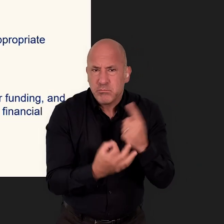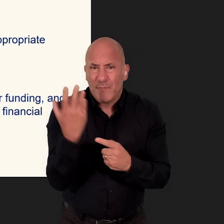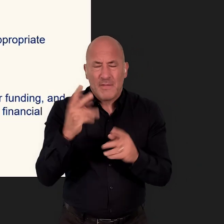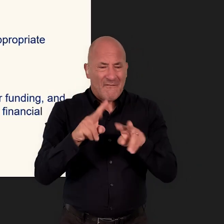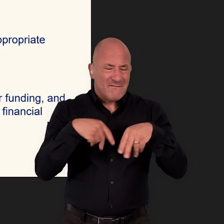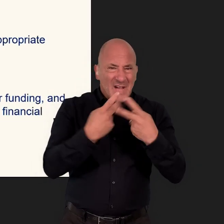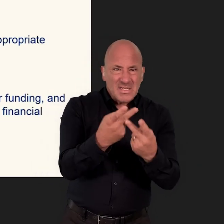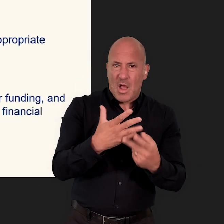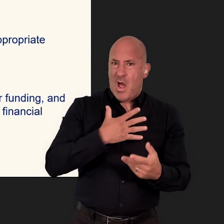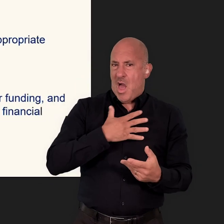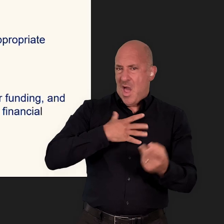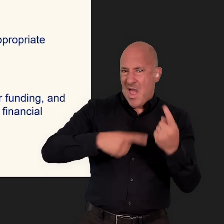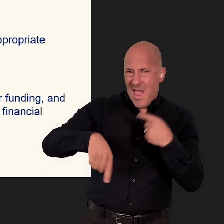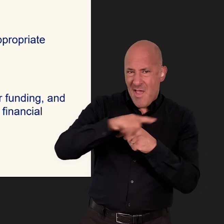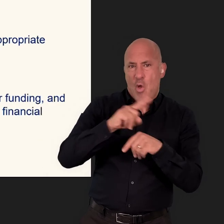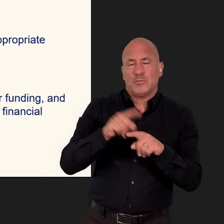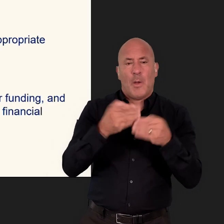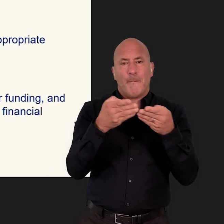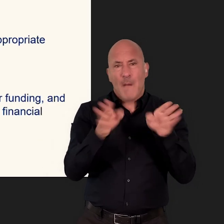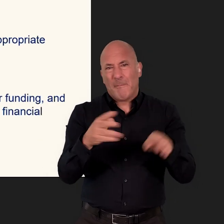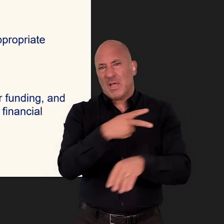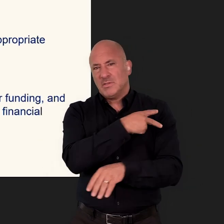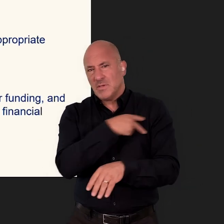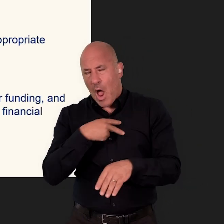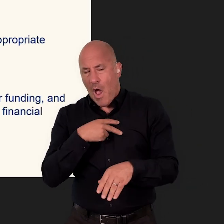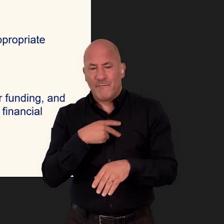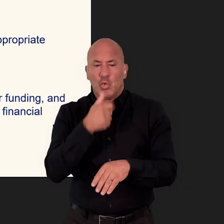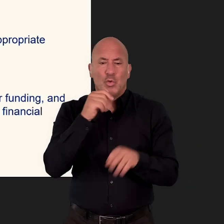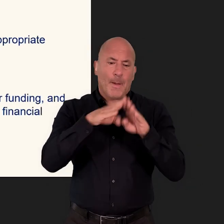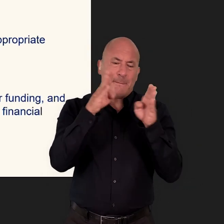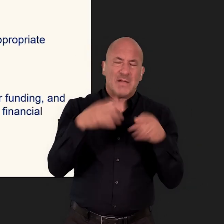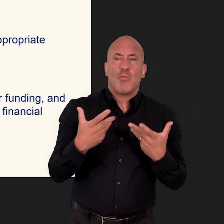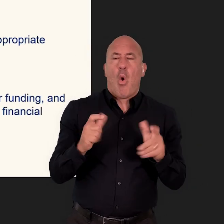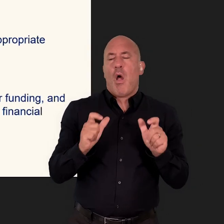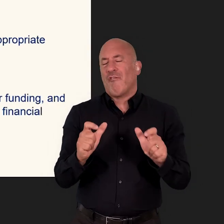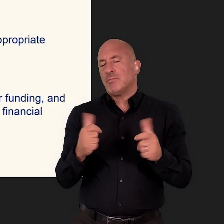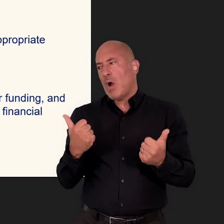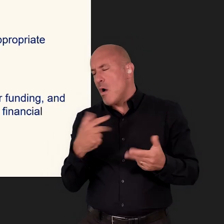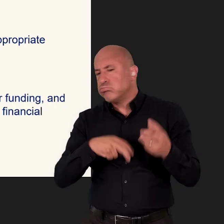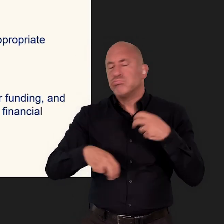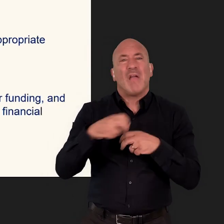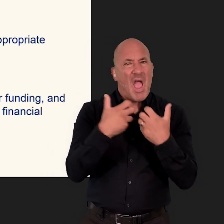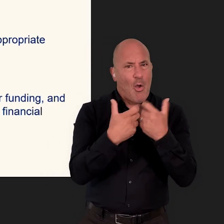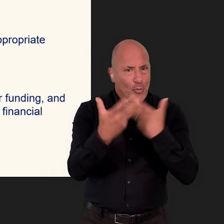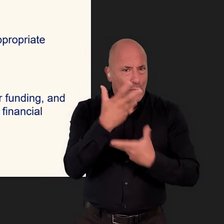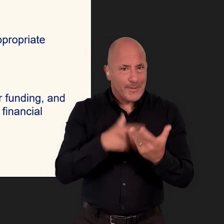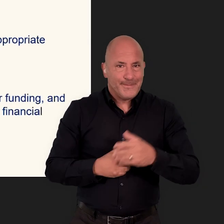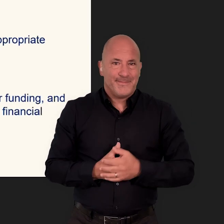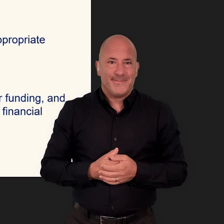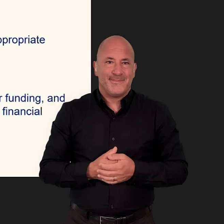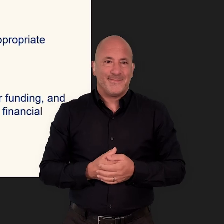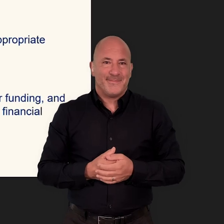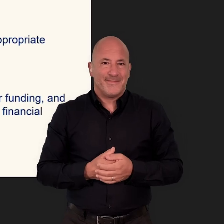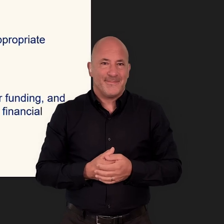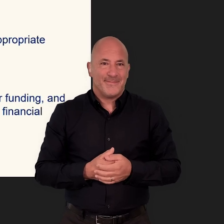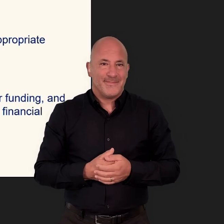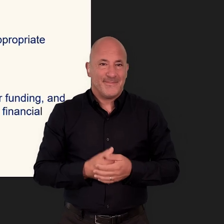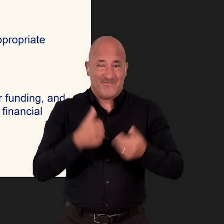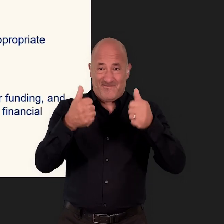safety of the collection, visitor experience of the museum, and comfort of the public, staff, and building users.